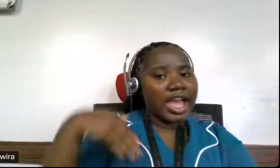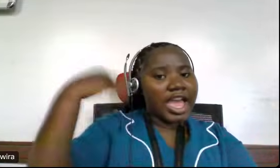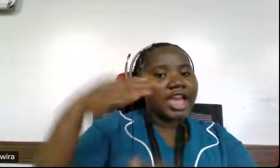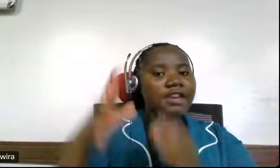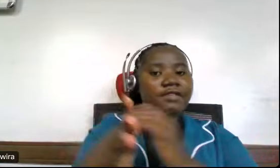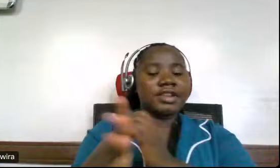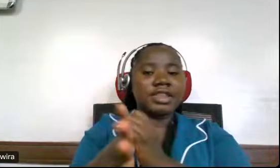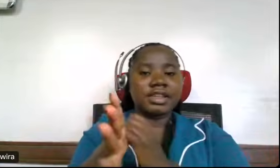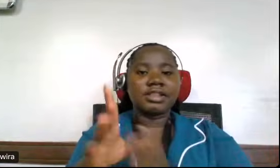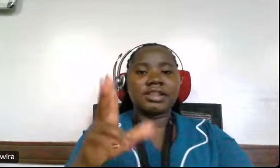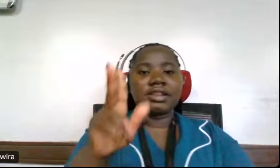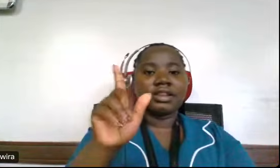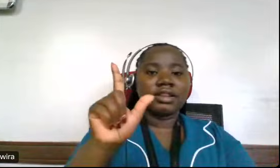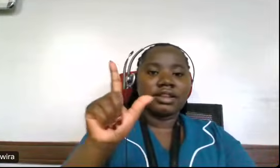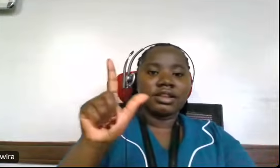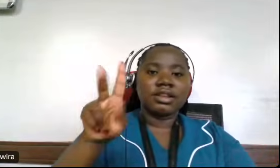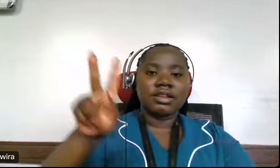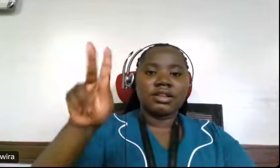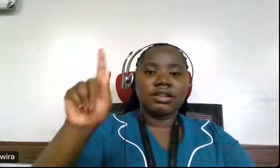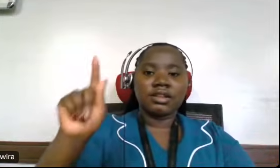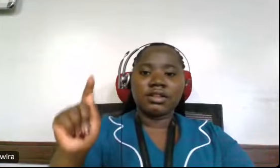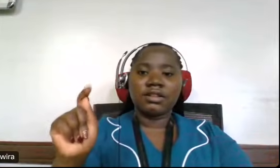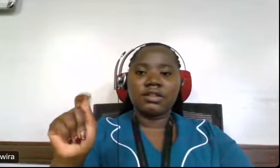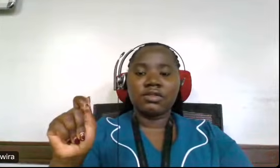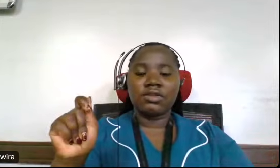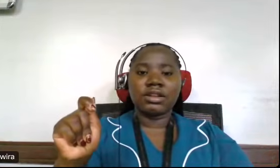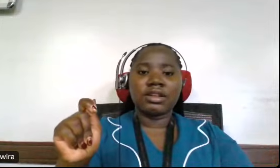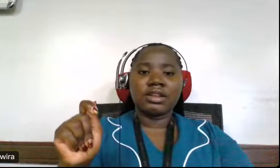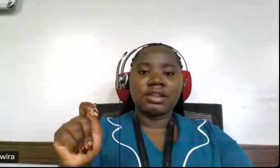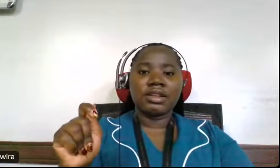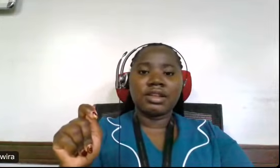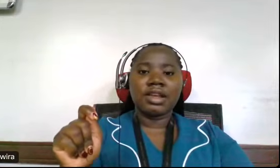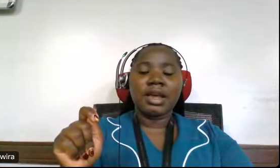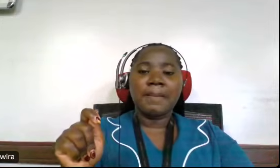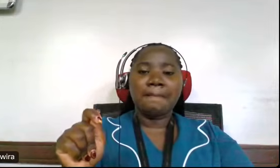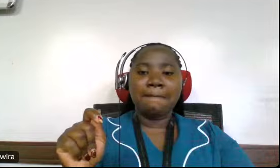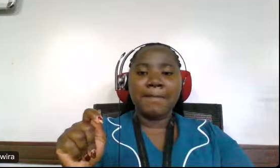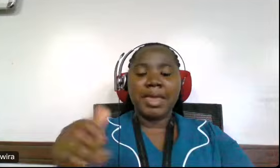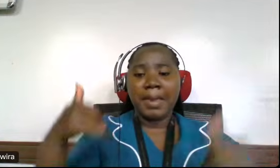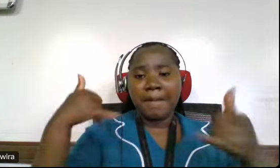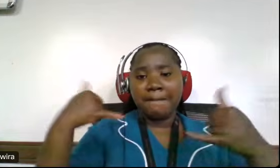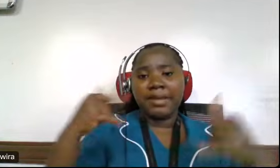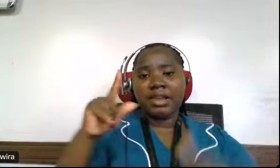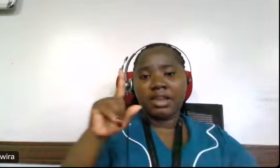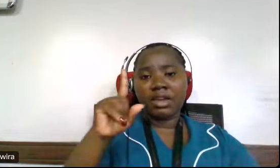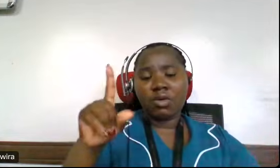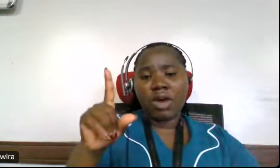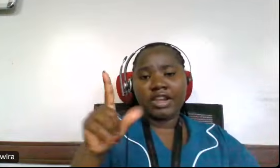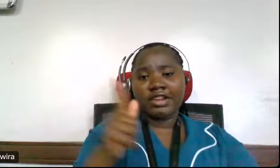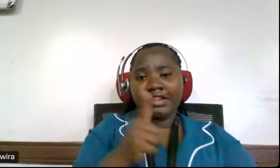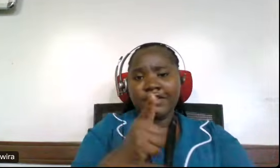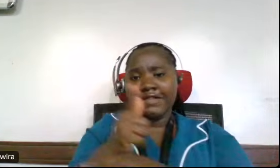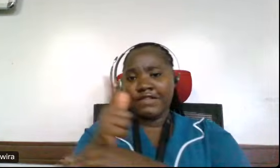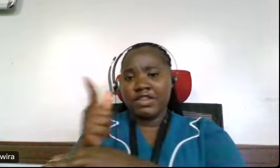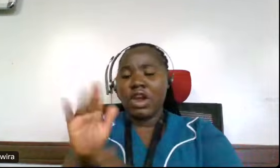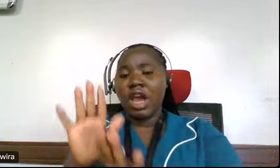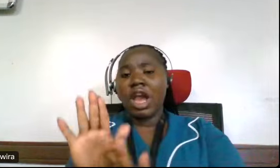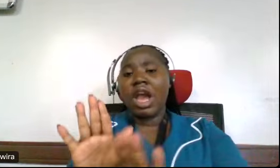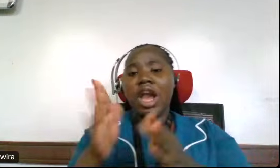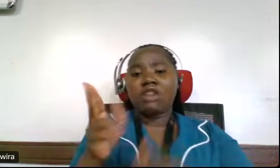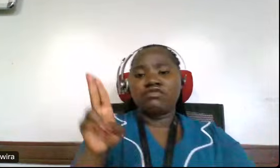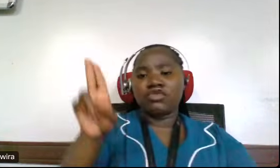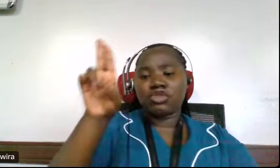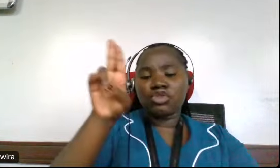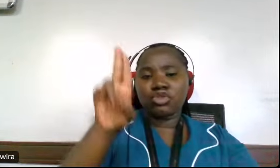Luca, you can tell me, let me just play one clip on how to use the simplified solution, and then now the